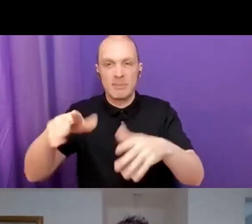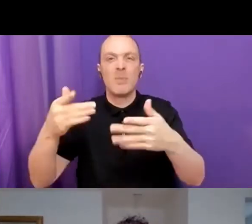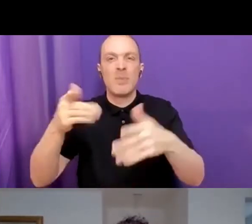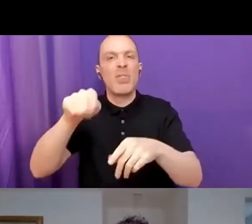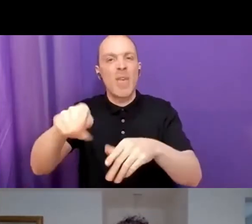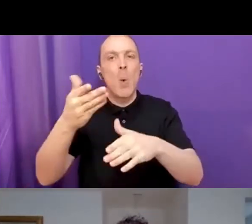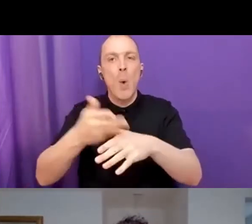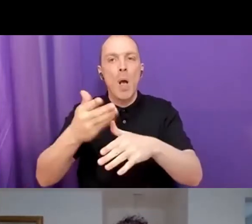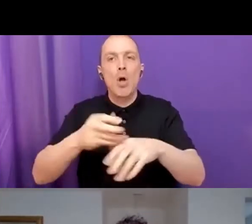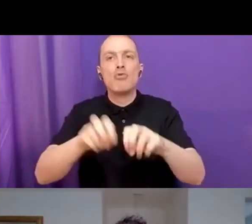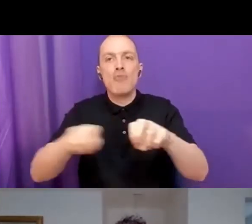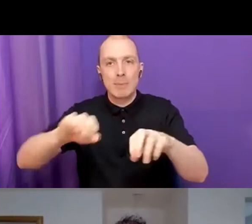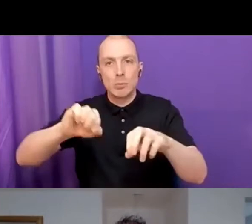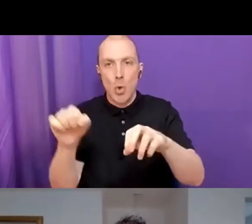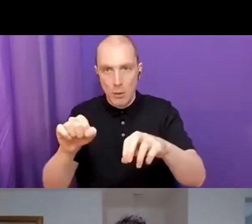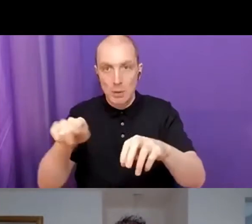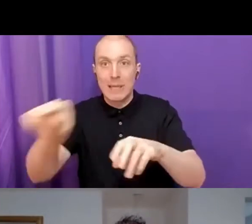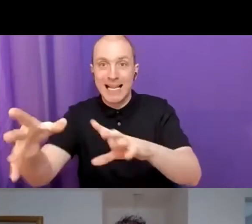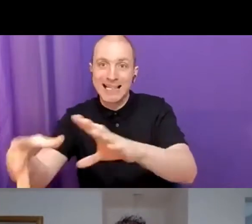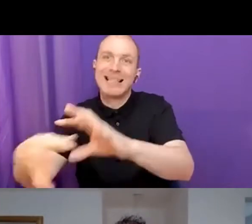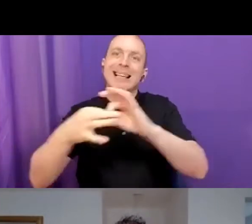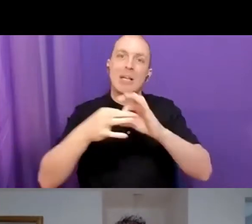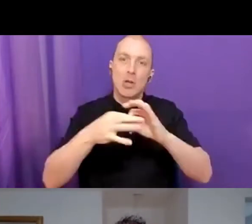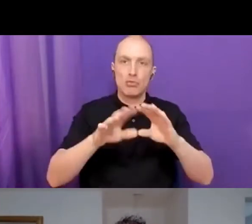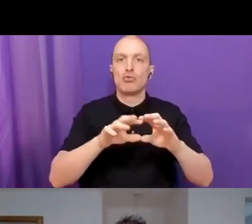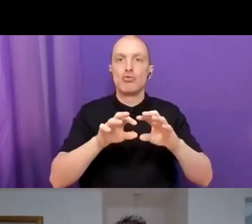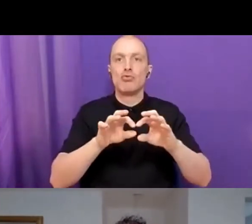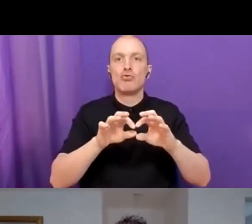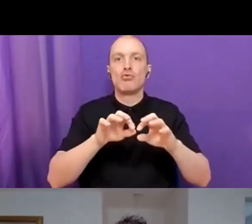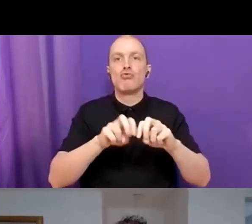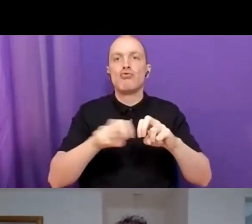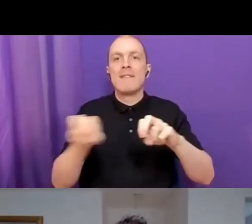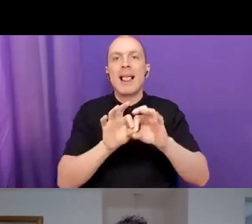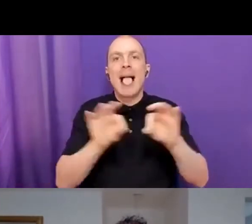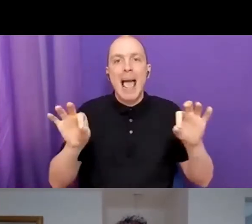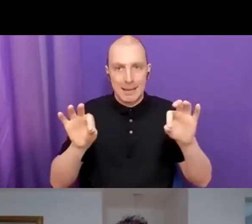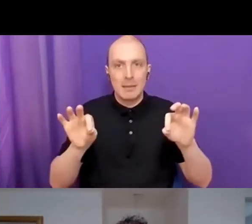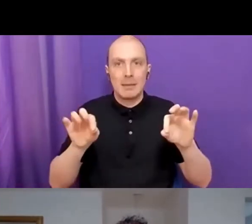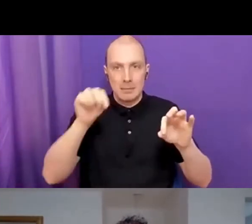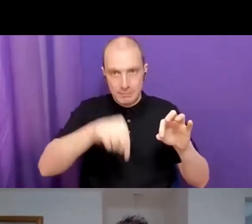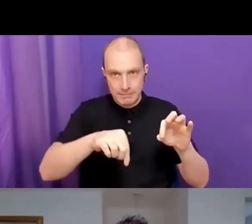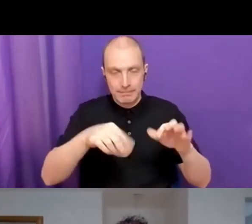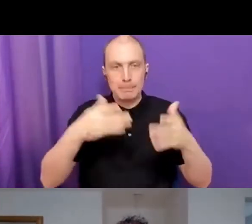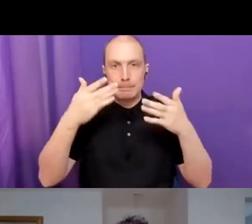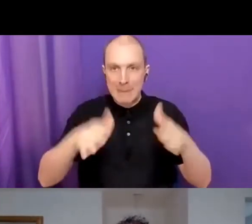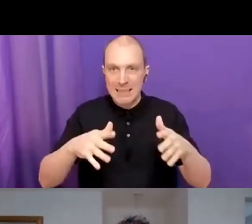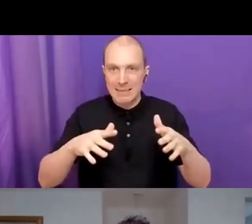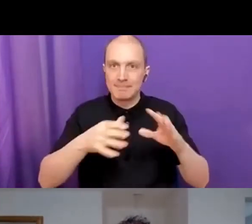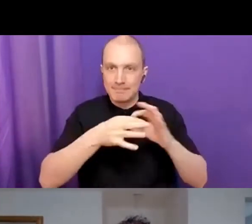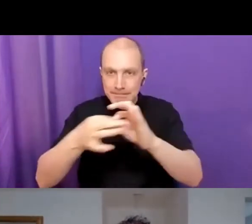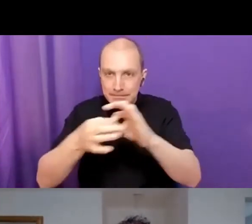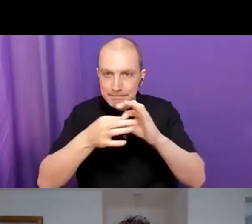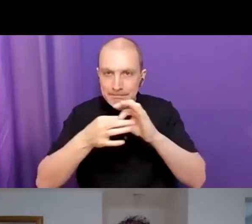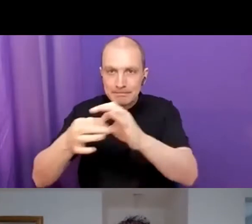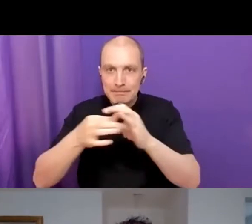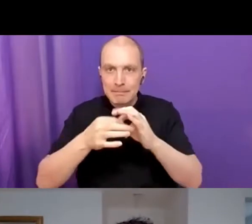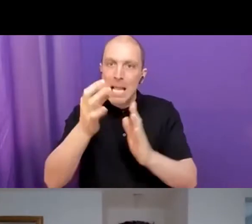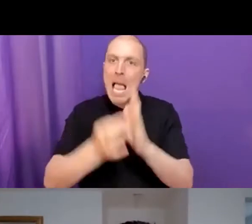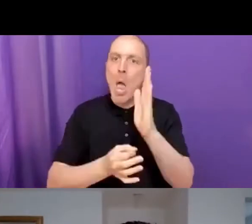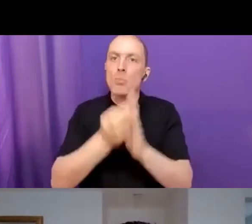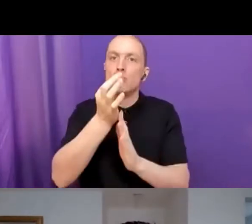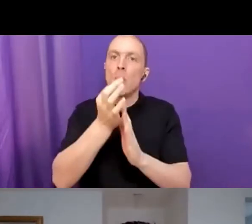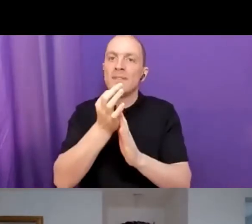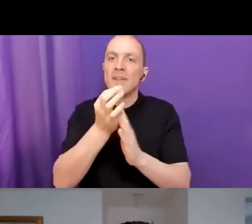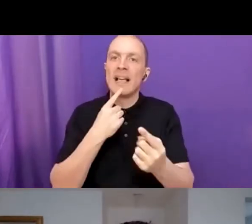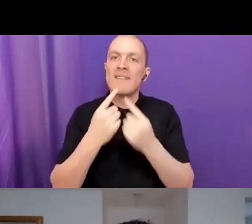closely with Traveline Scotland to understand the future requirements for Scotland's travel data information services.